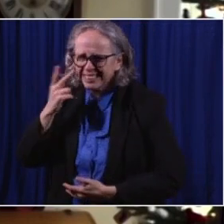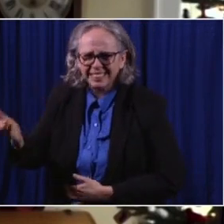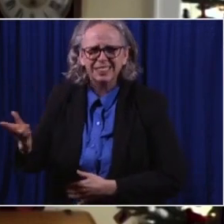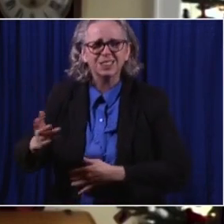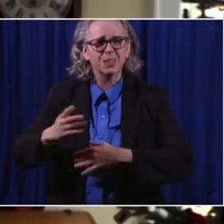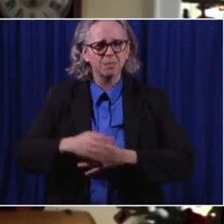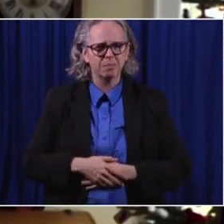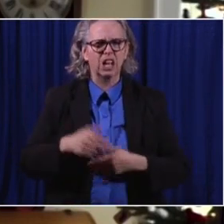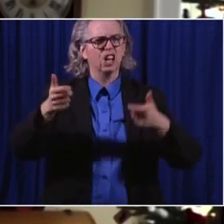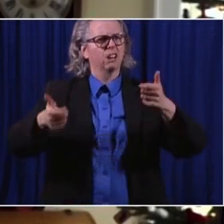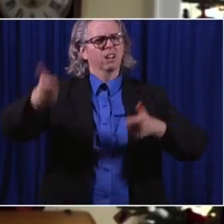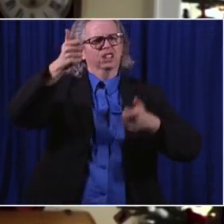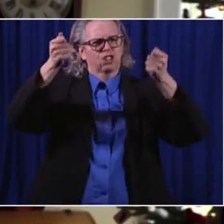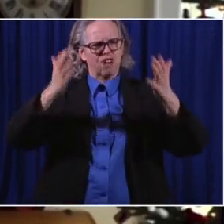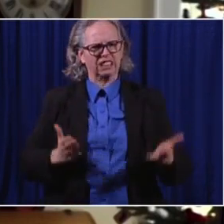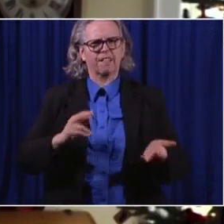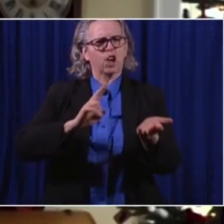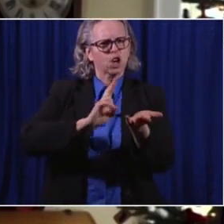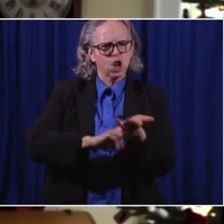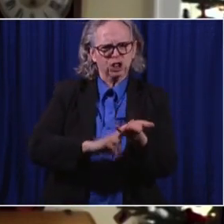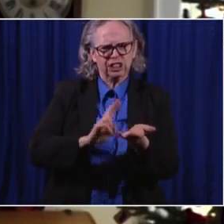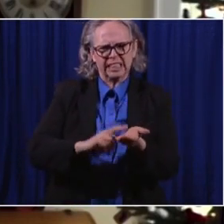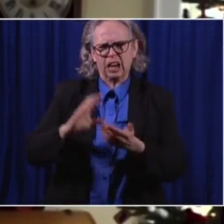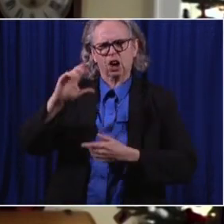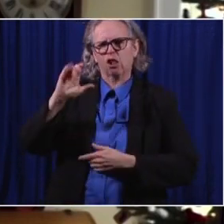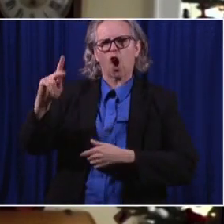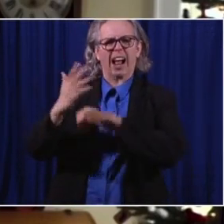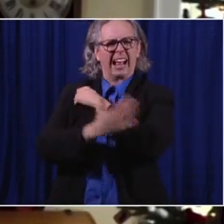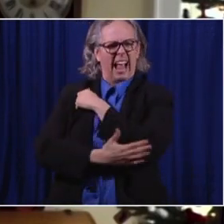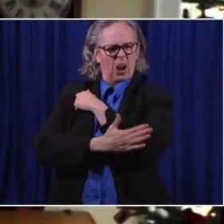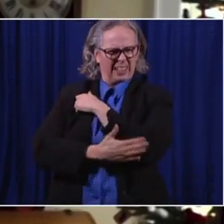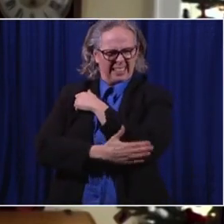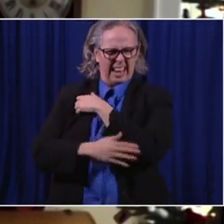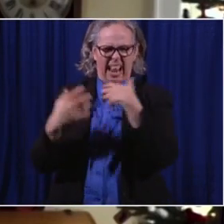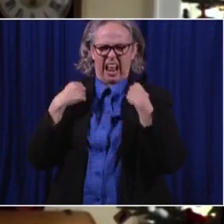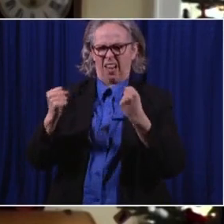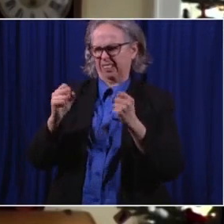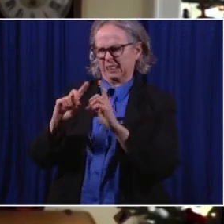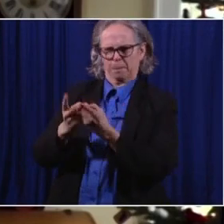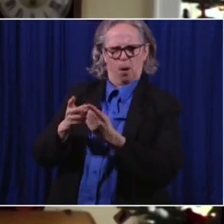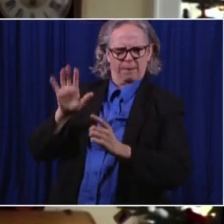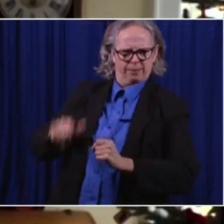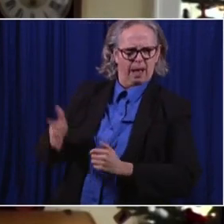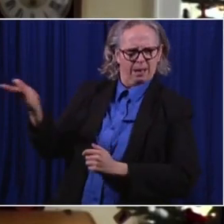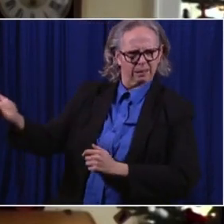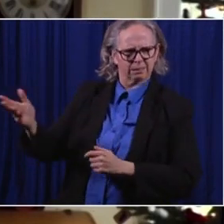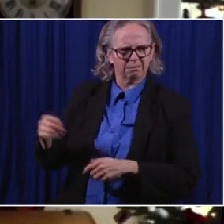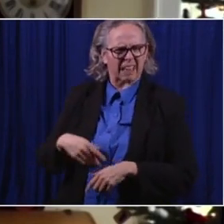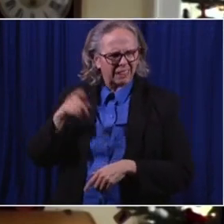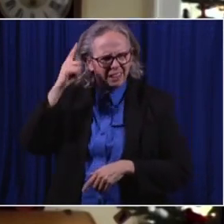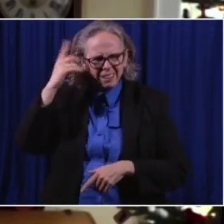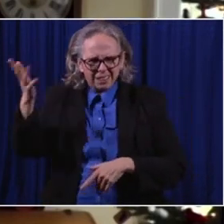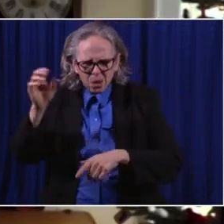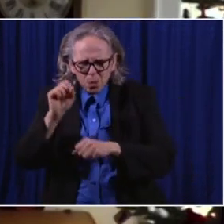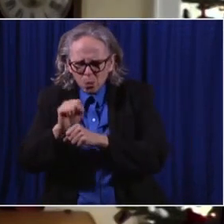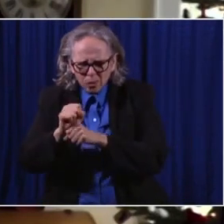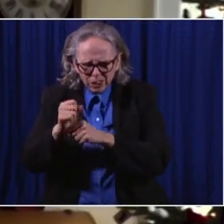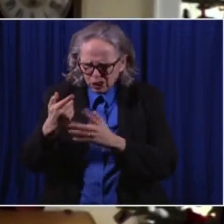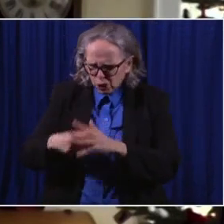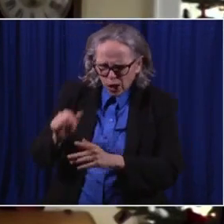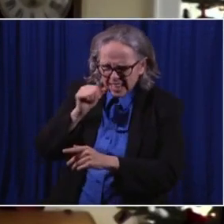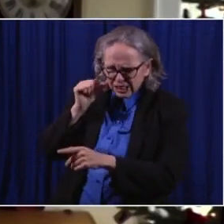County Combined Health District. Christina, you all started, I think, yesterday. Tell us about how